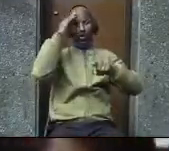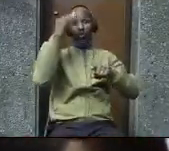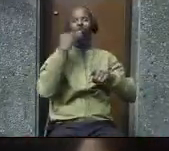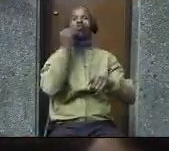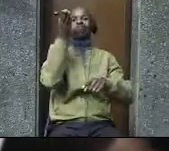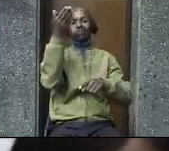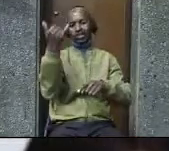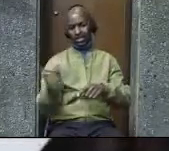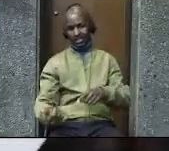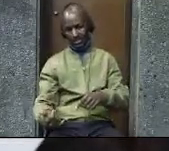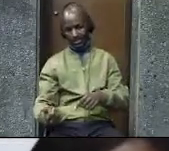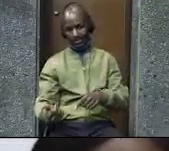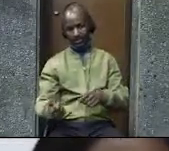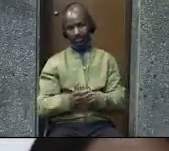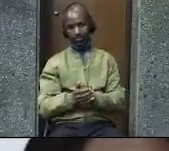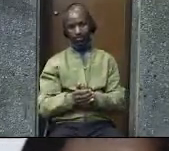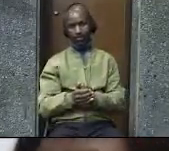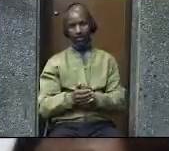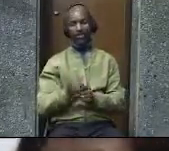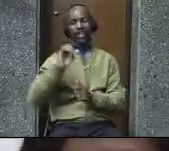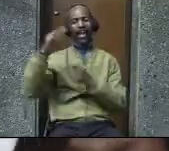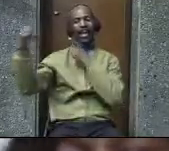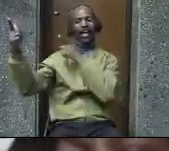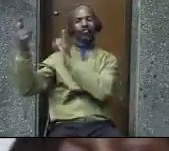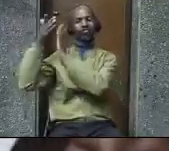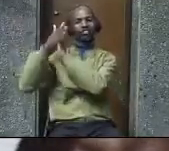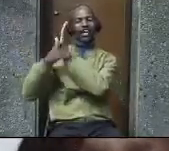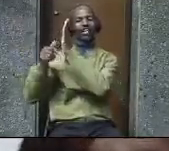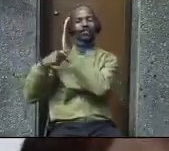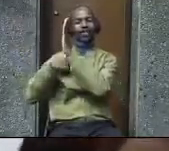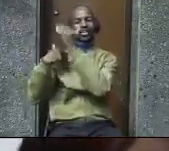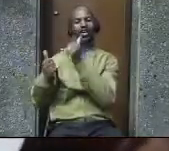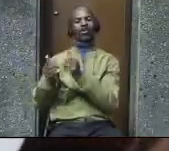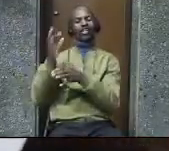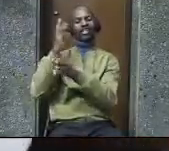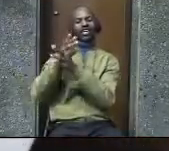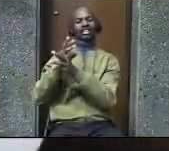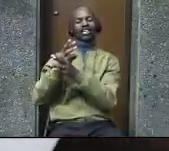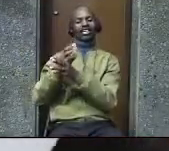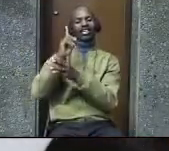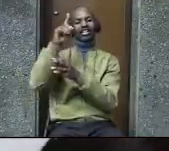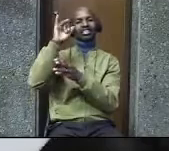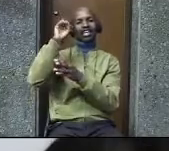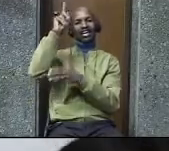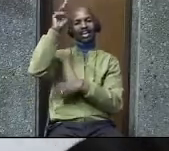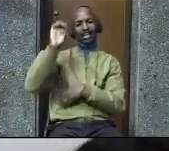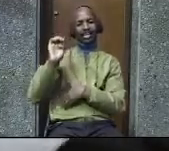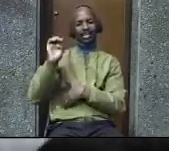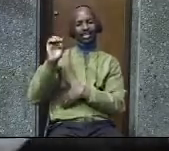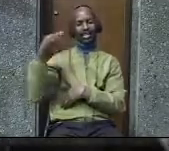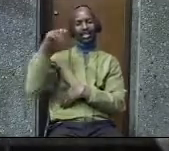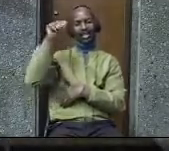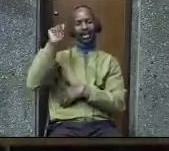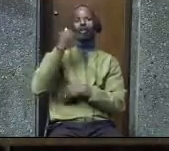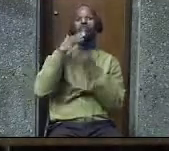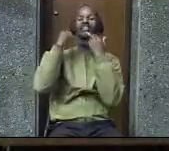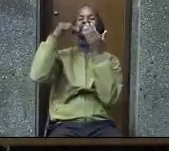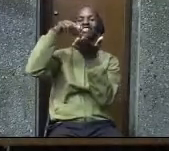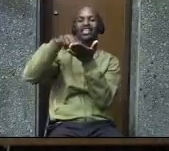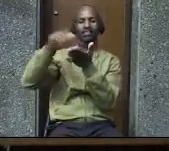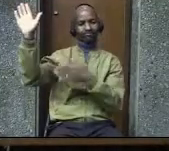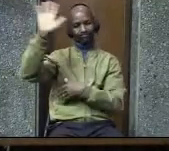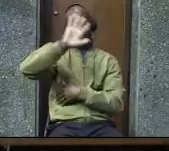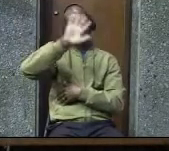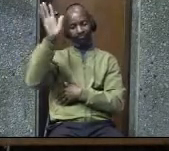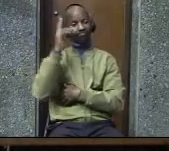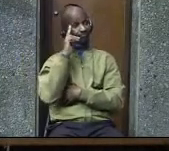here. On my extreme left, it's Ntate Diyaga. Ntate Diyaga, please stand and just wave so